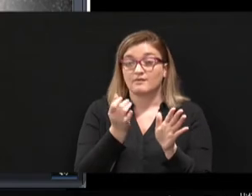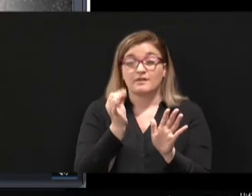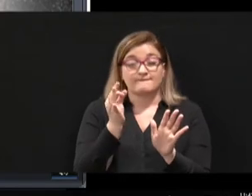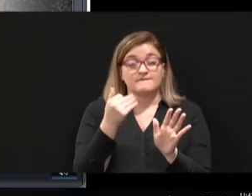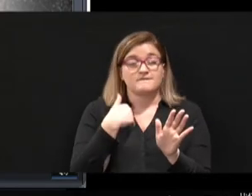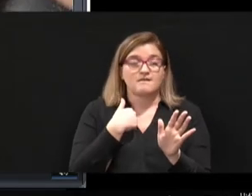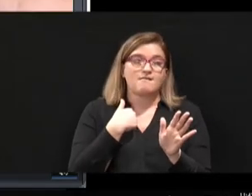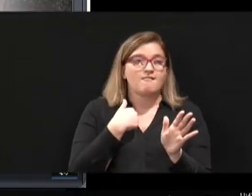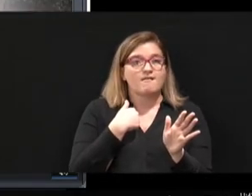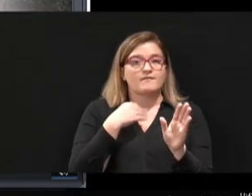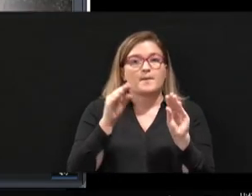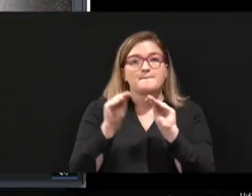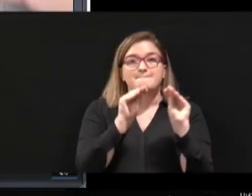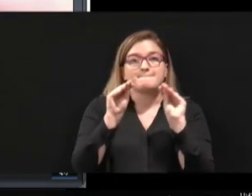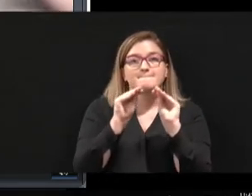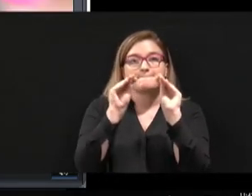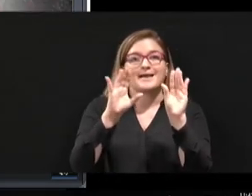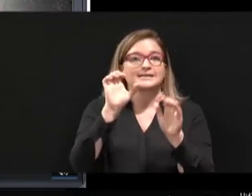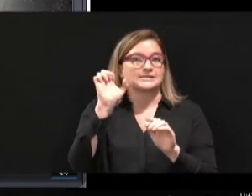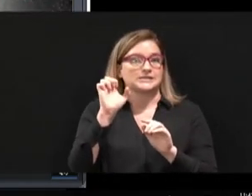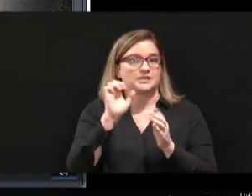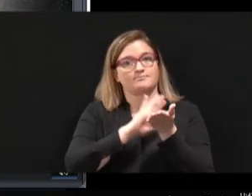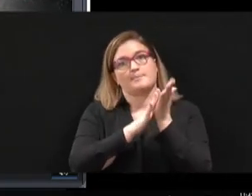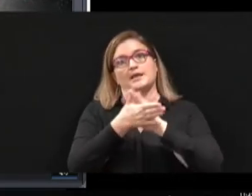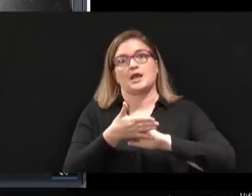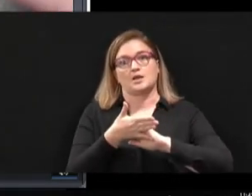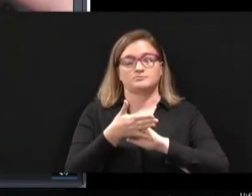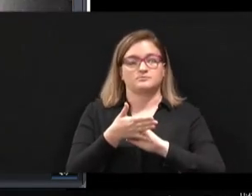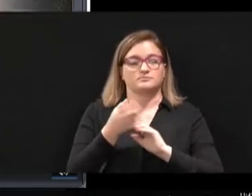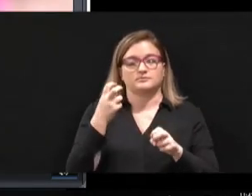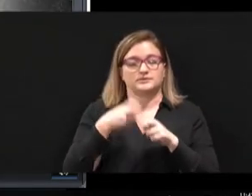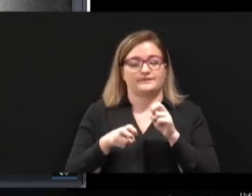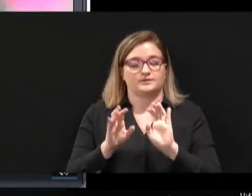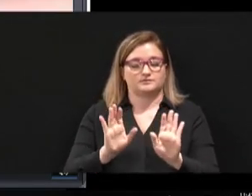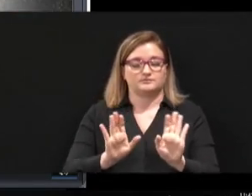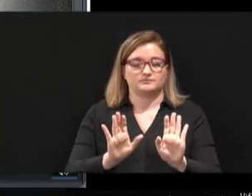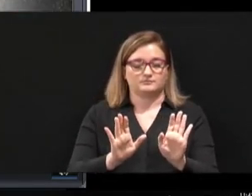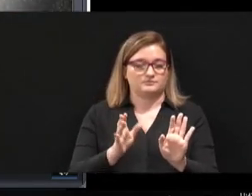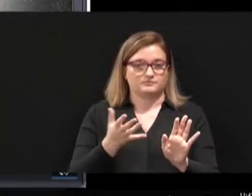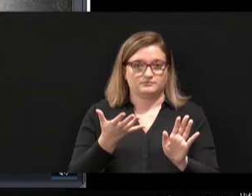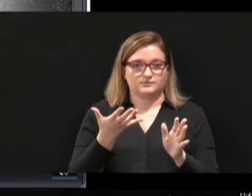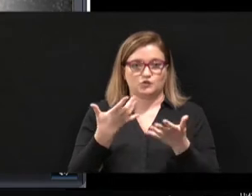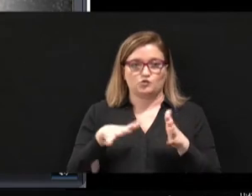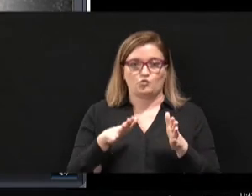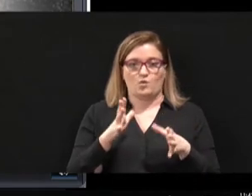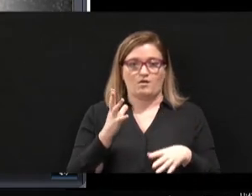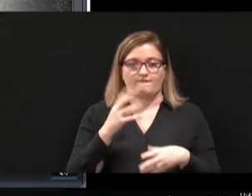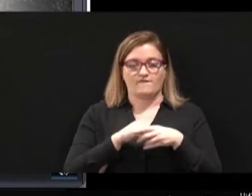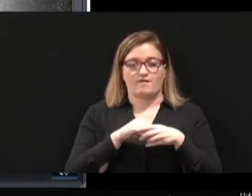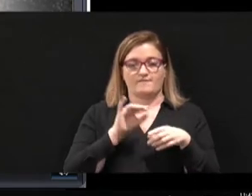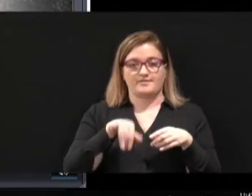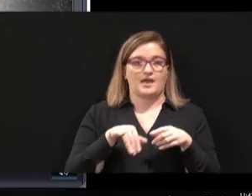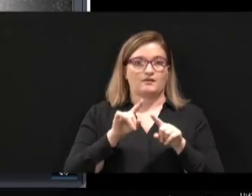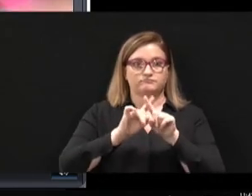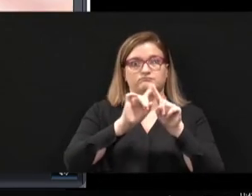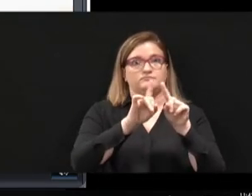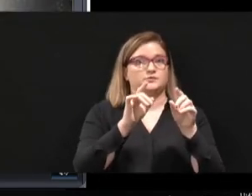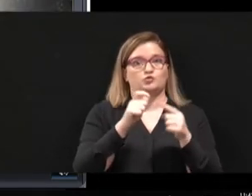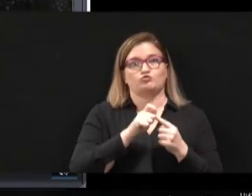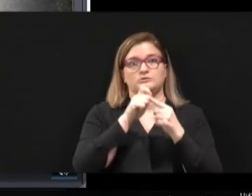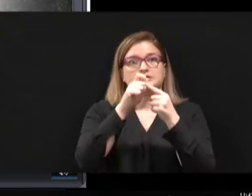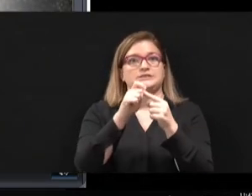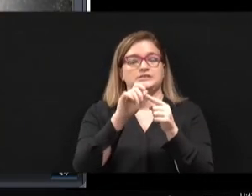a magic e or whatever, it gets a little more difficult. You don't want to get into magic e and different spellings. Something that's pretty